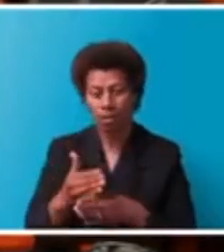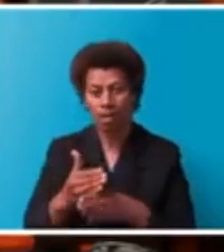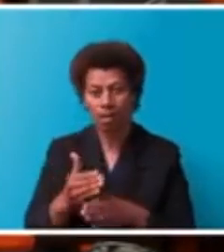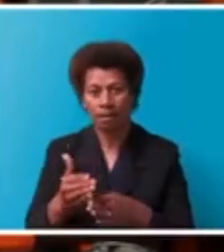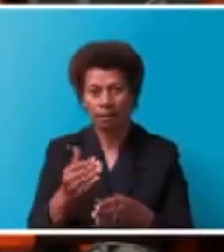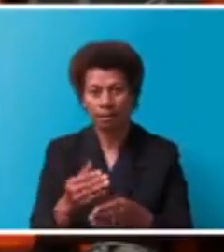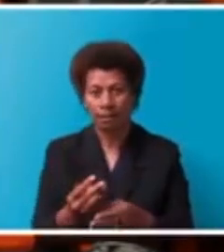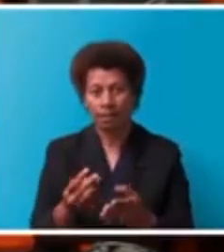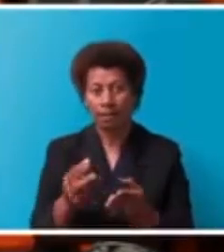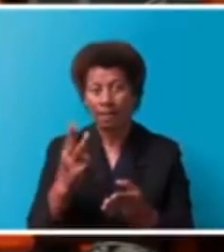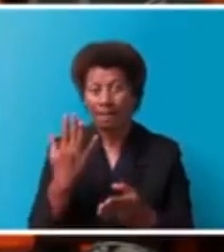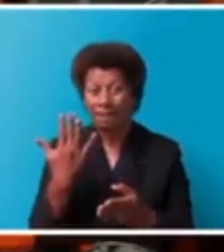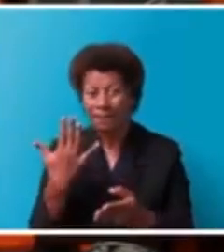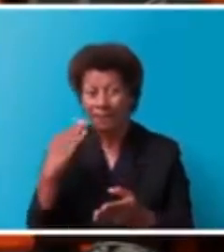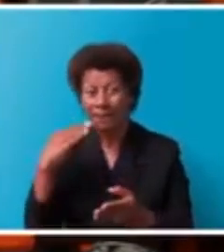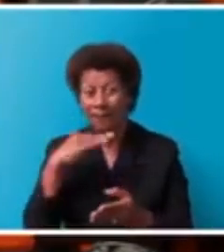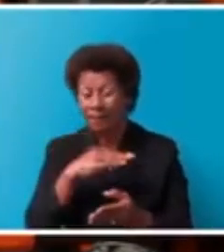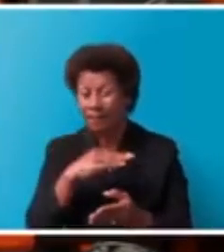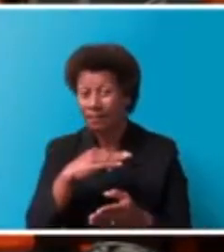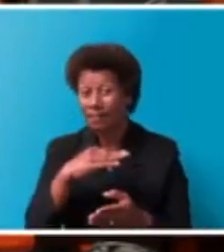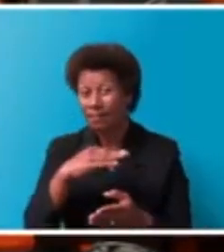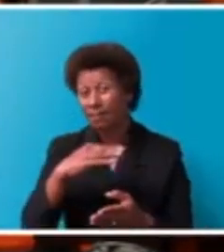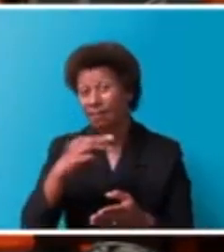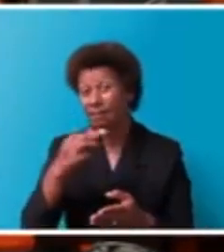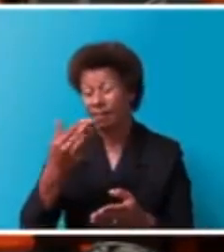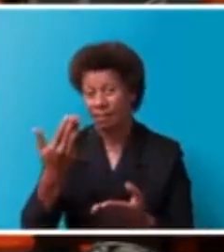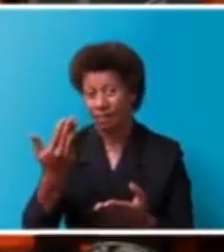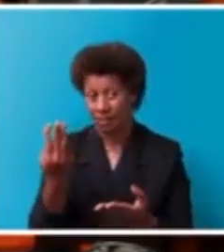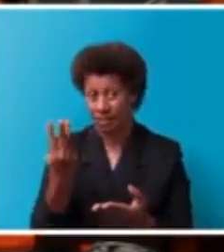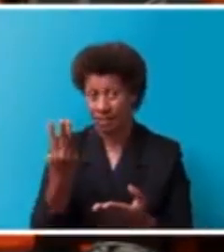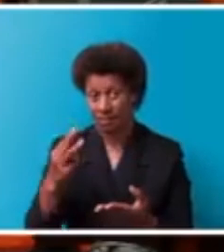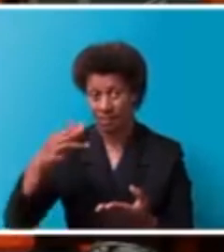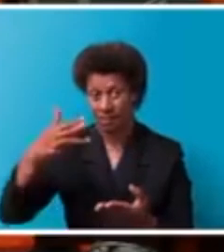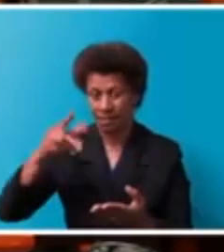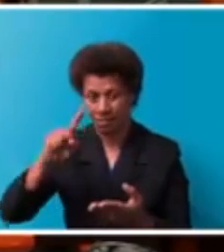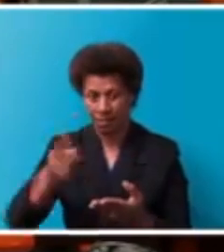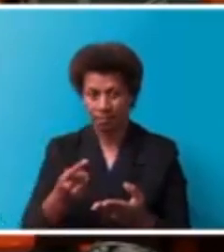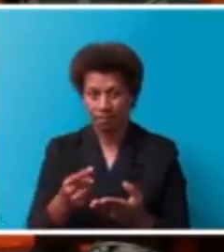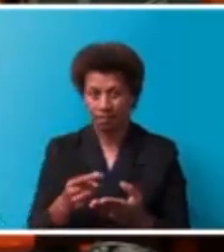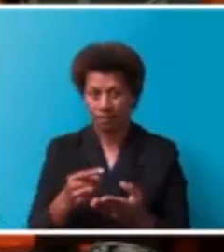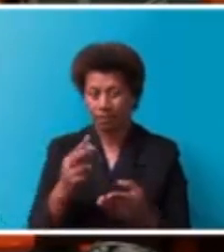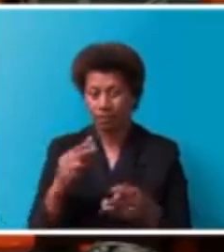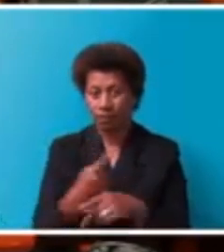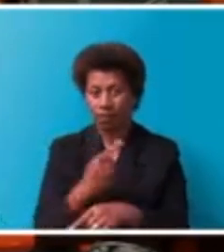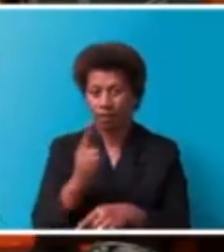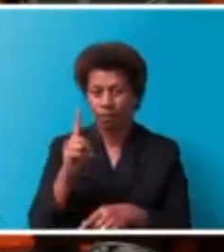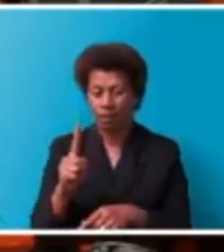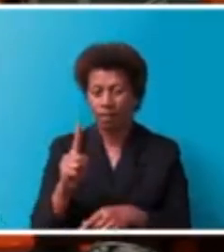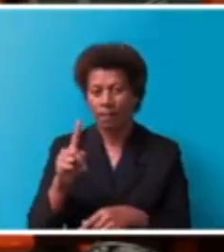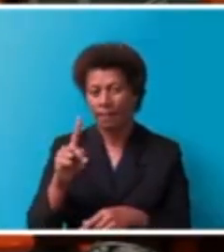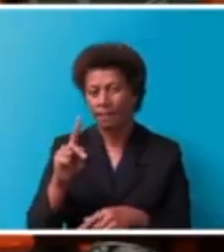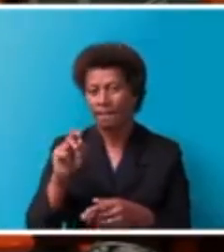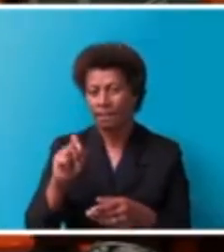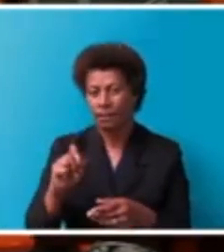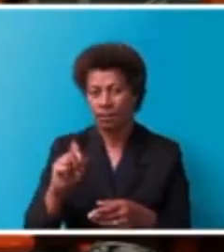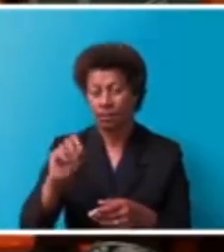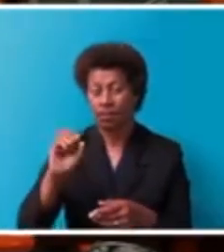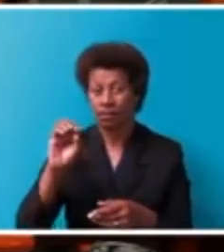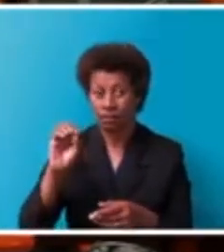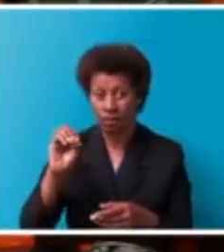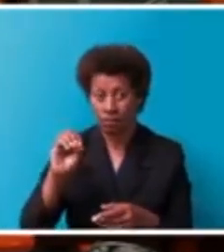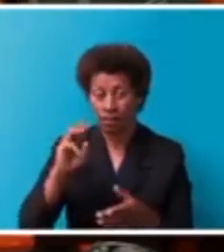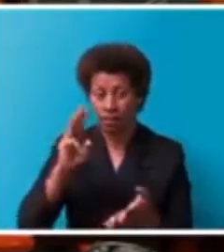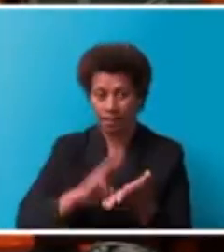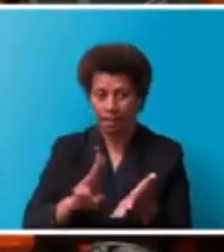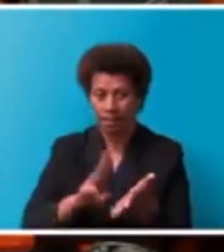is 539,000. Fortnightly, 1.08 million. Tuvalu, the